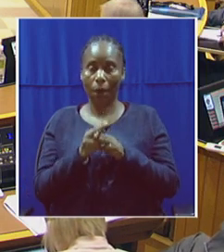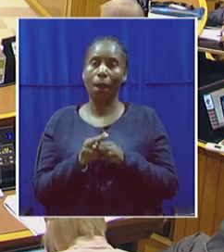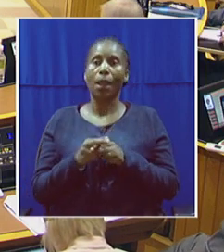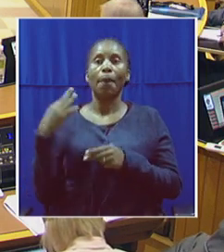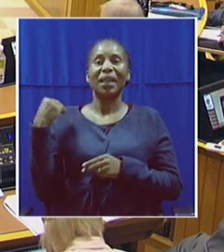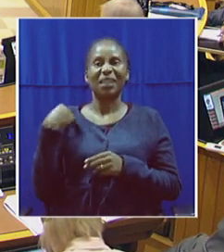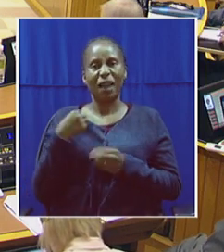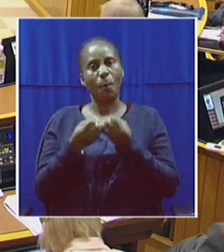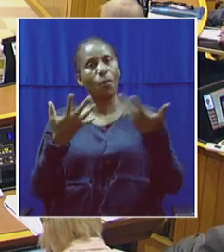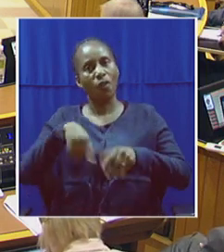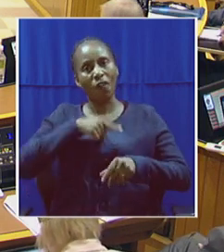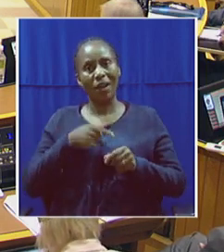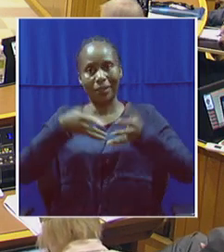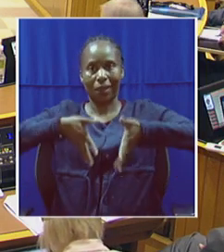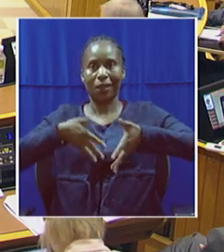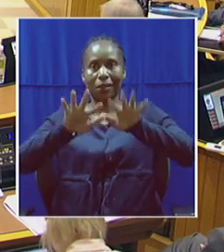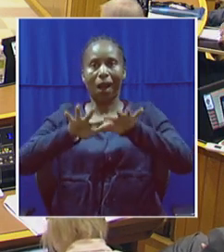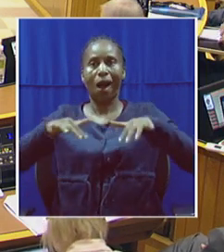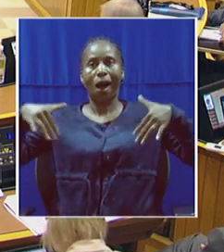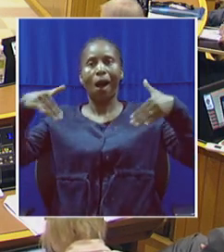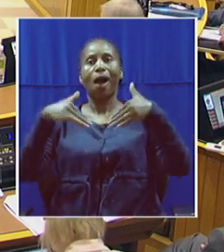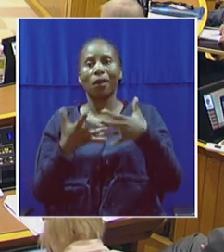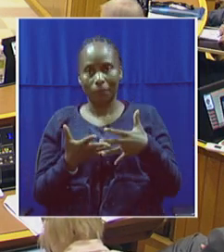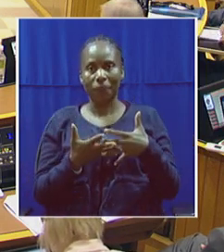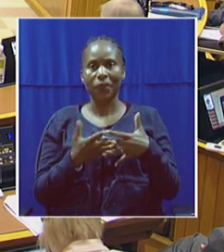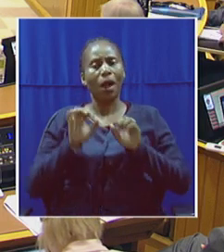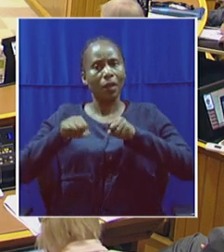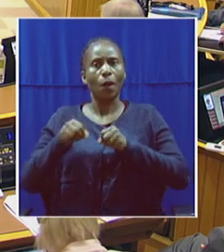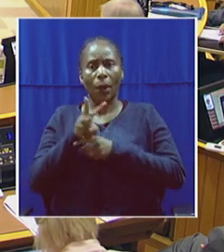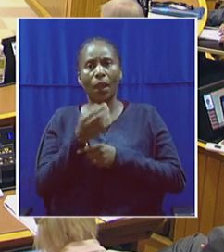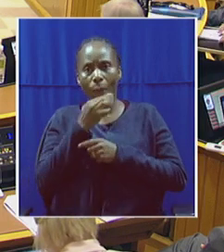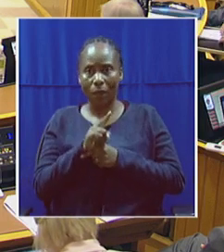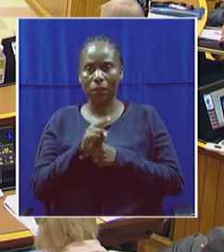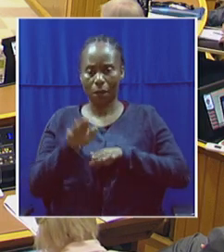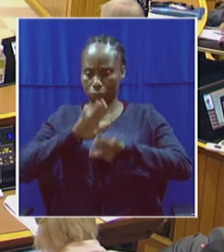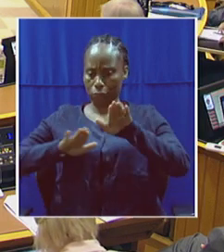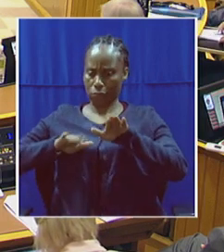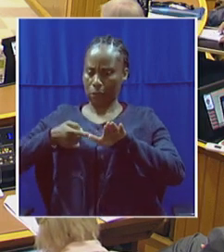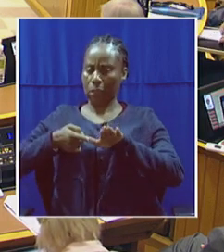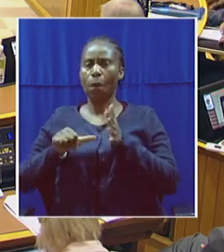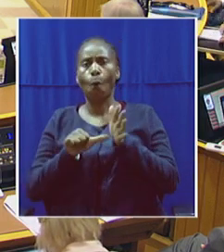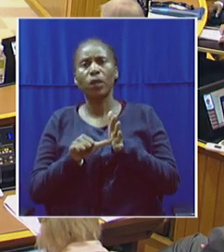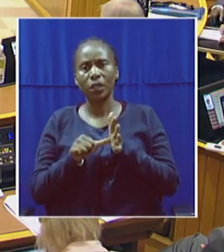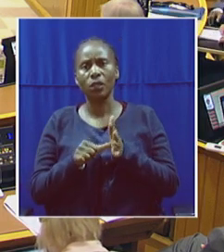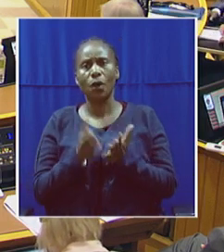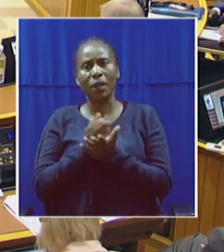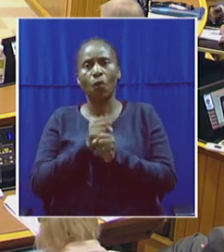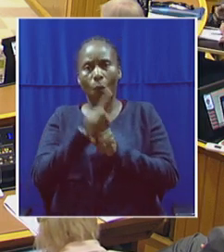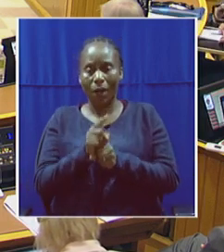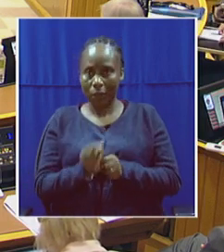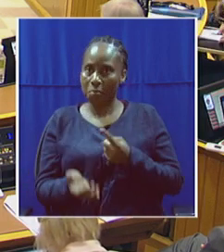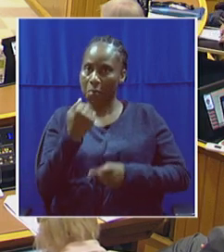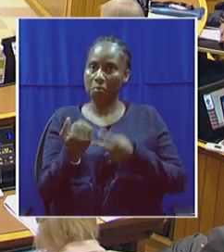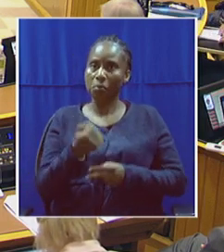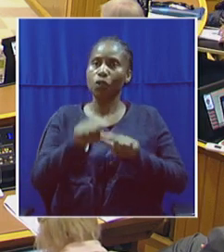me say most of us in this chamber will agree that redress is the key to ensuring that we achieve social and economic